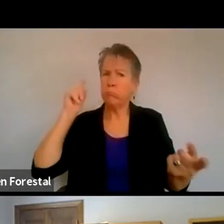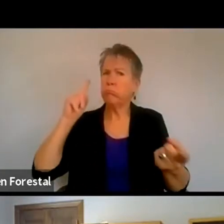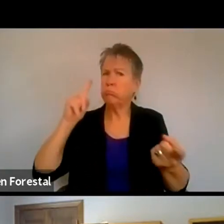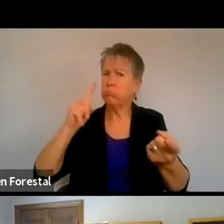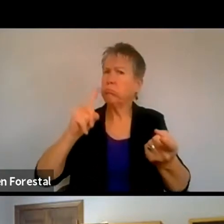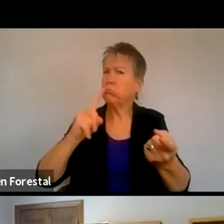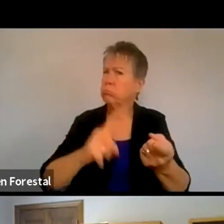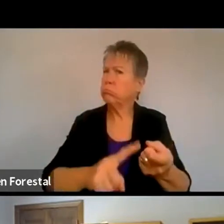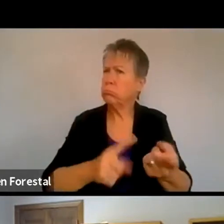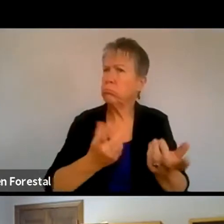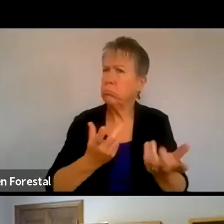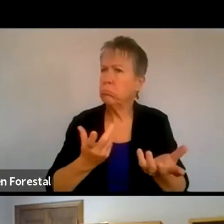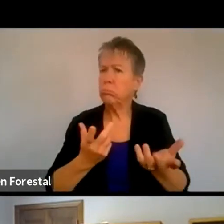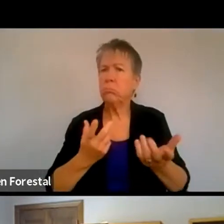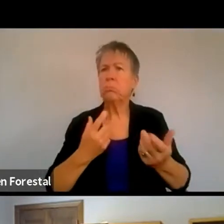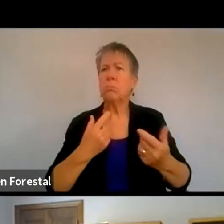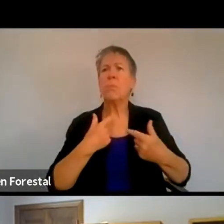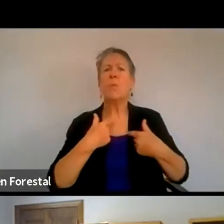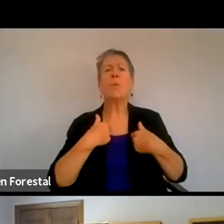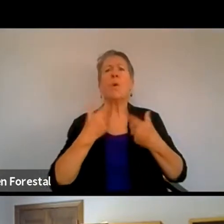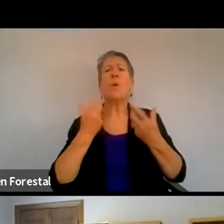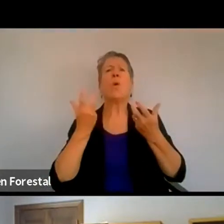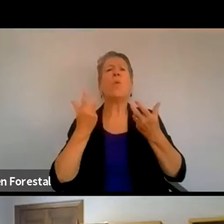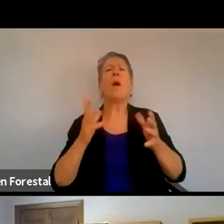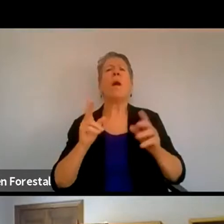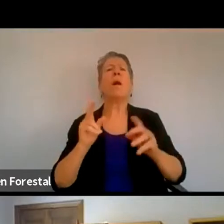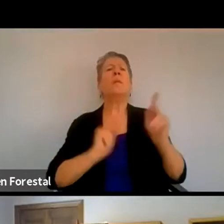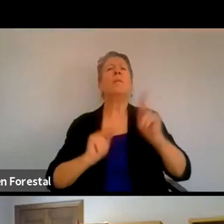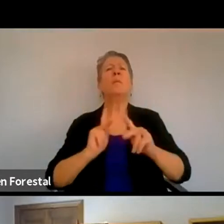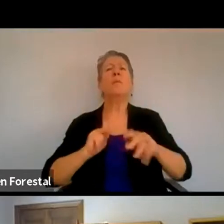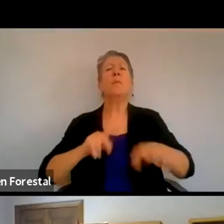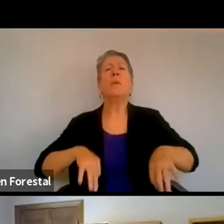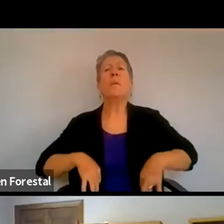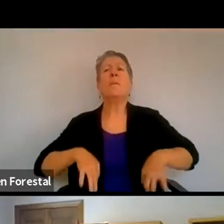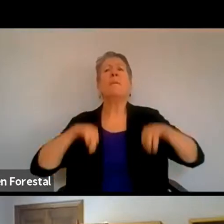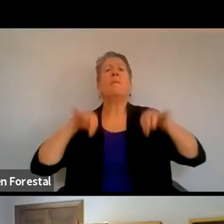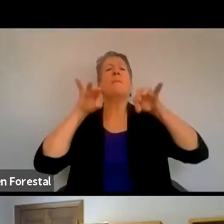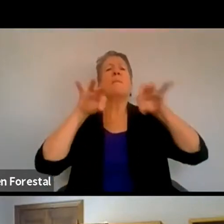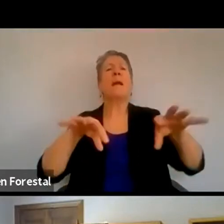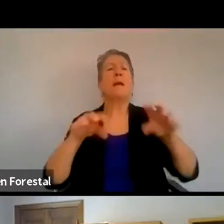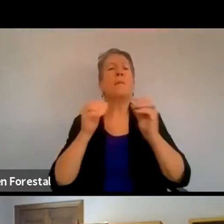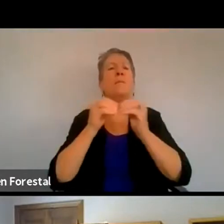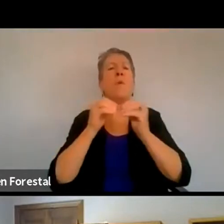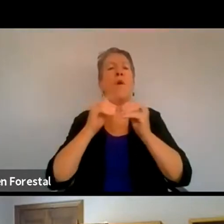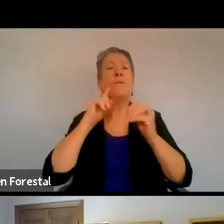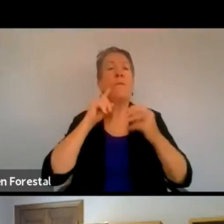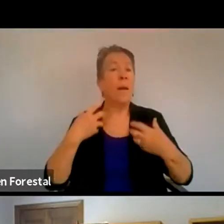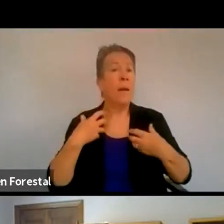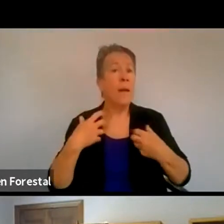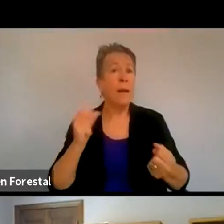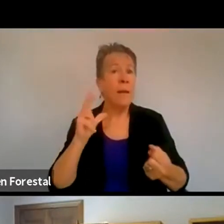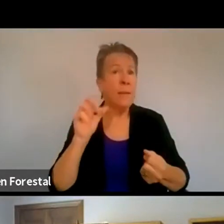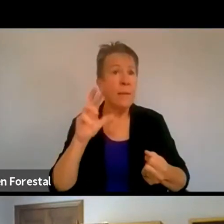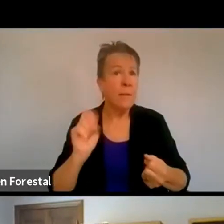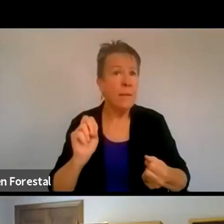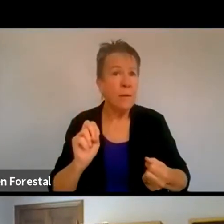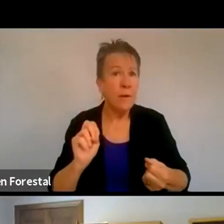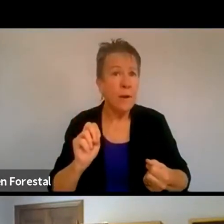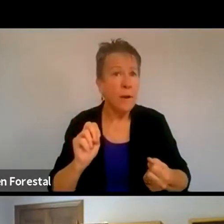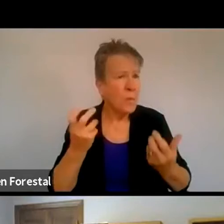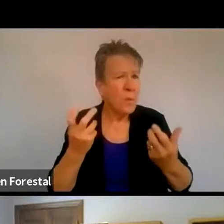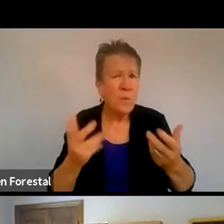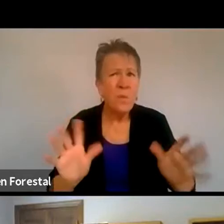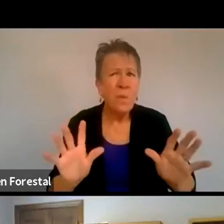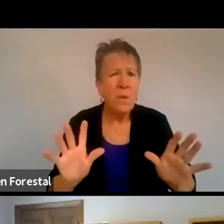coverage. That's not what this is about. This is about continuing to deliver services in our hour of